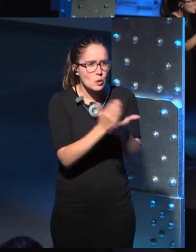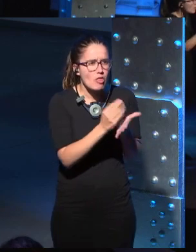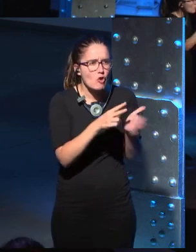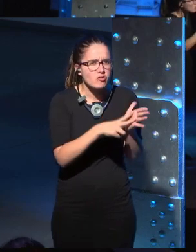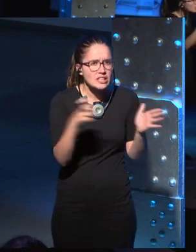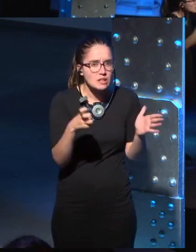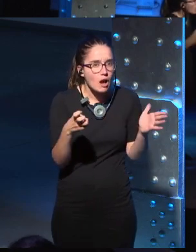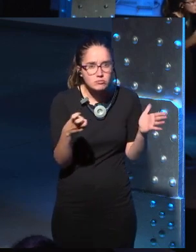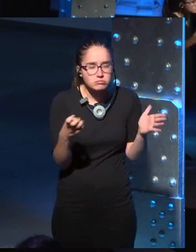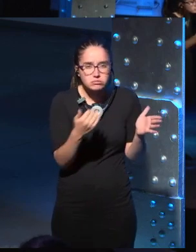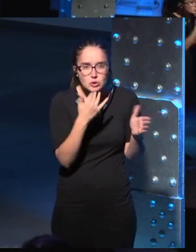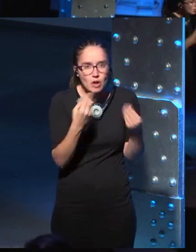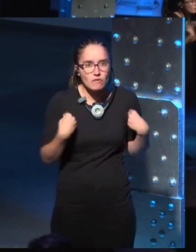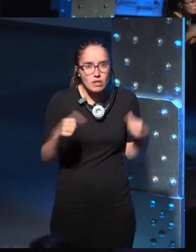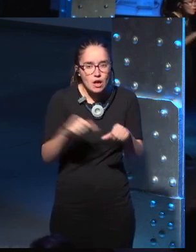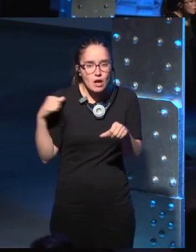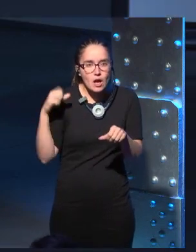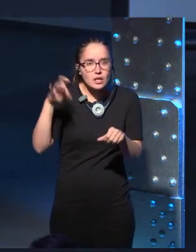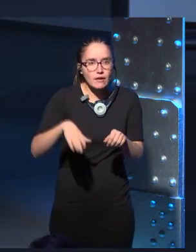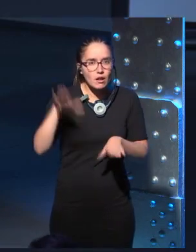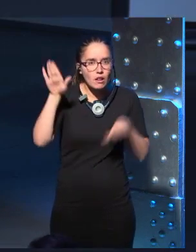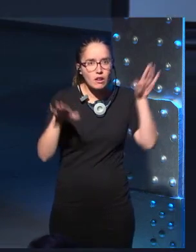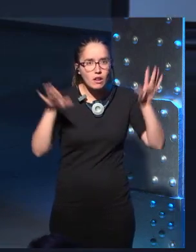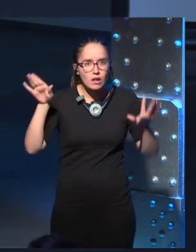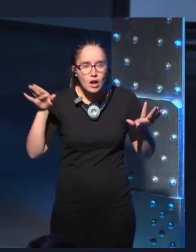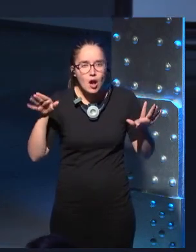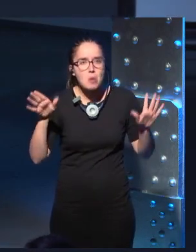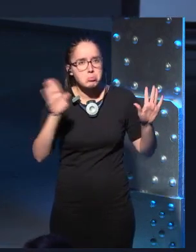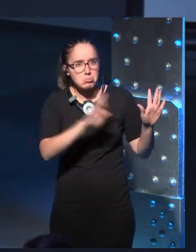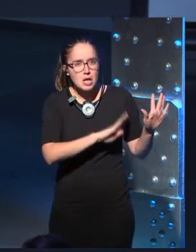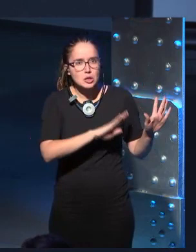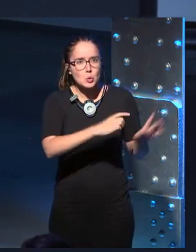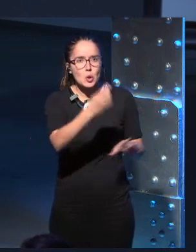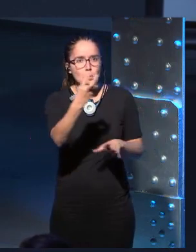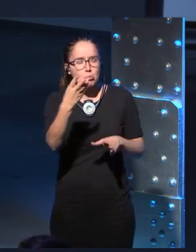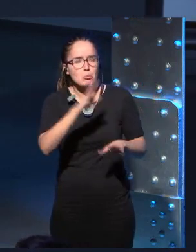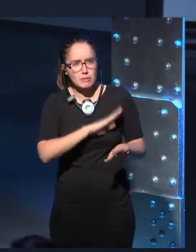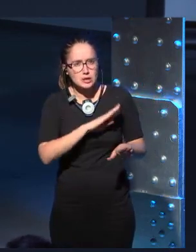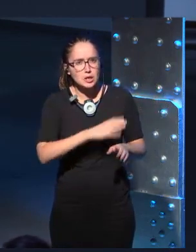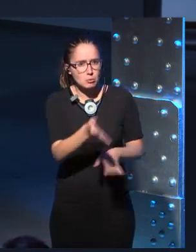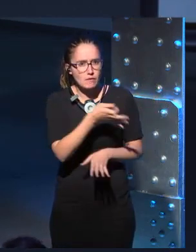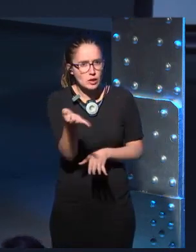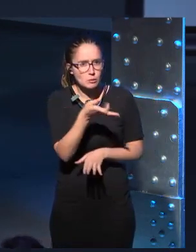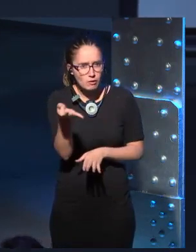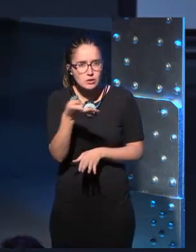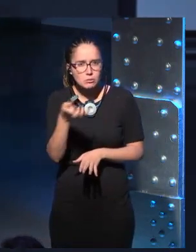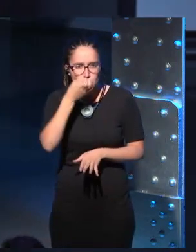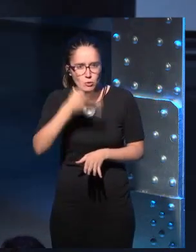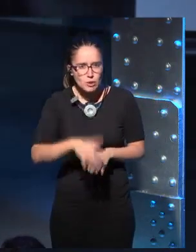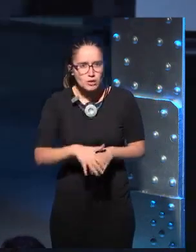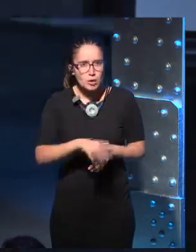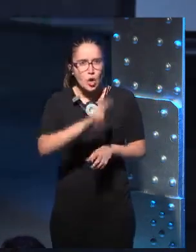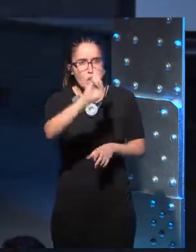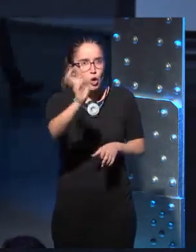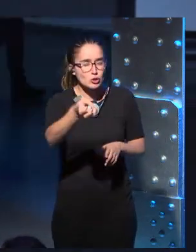in their life? 1, 2, 3, yeah, a few. Good. So the others, you won't